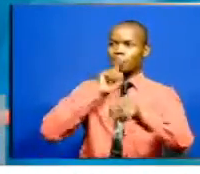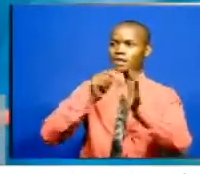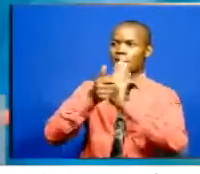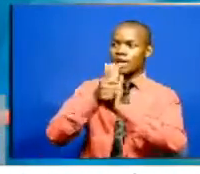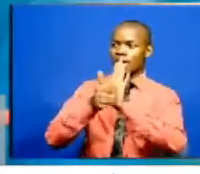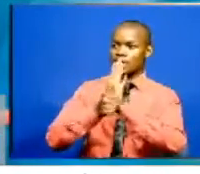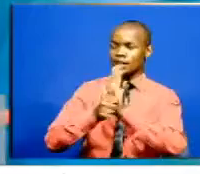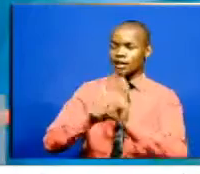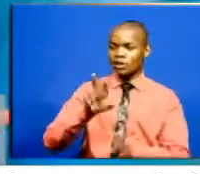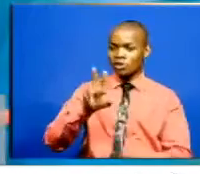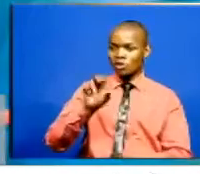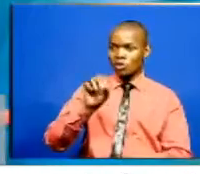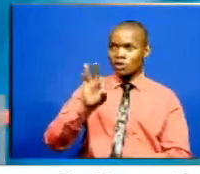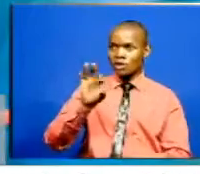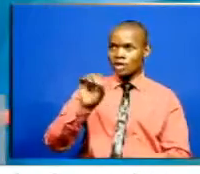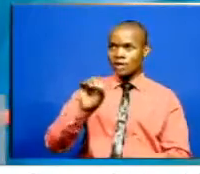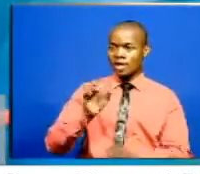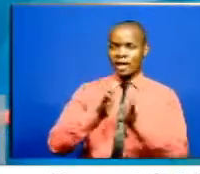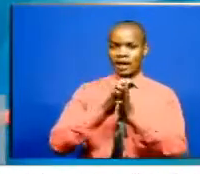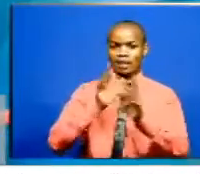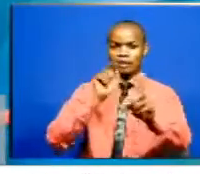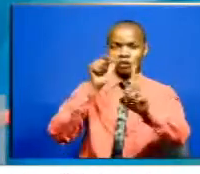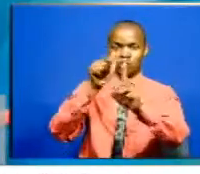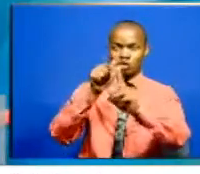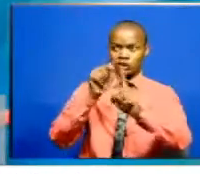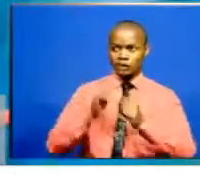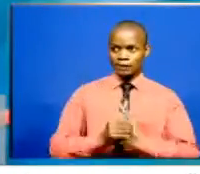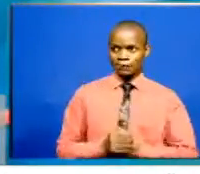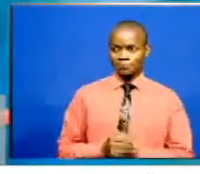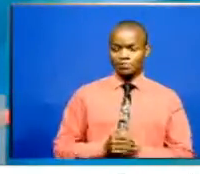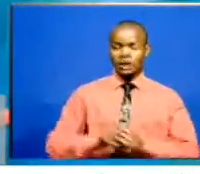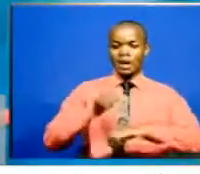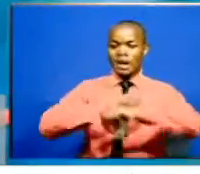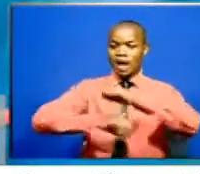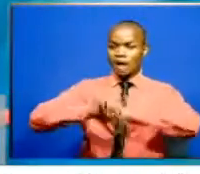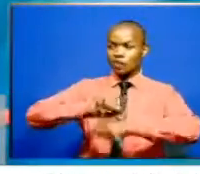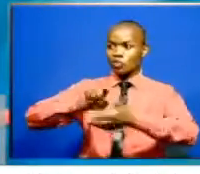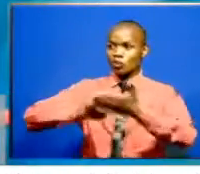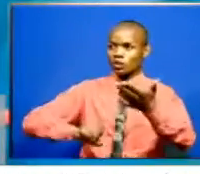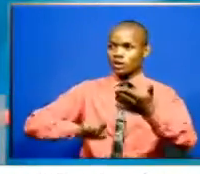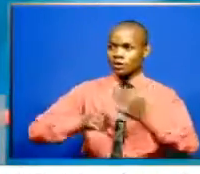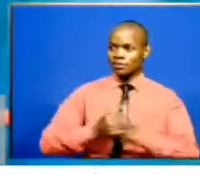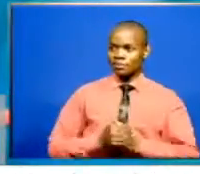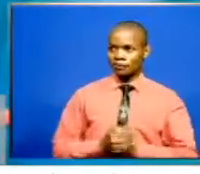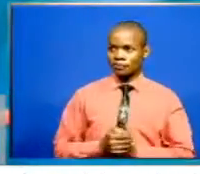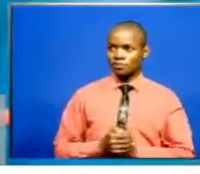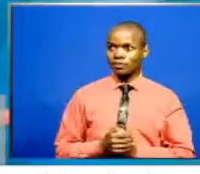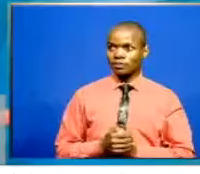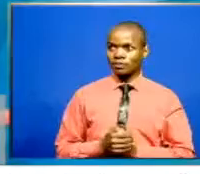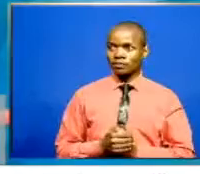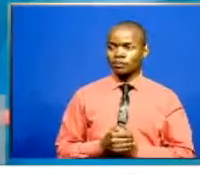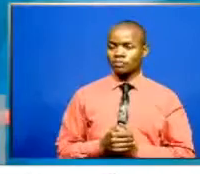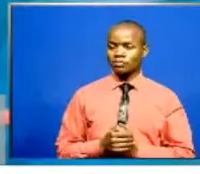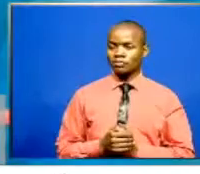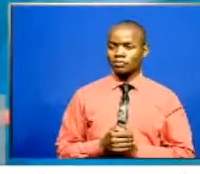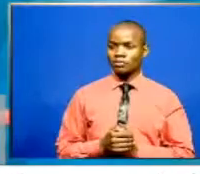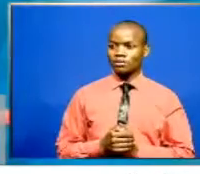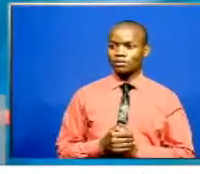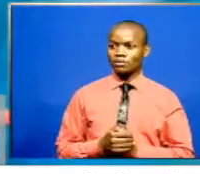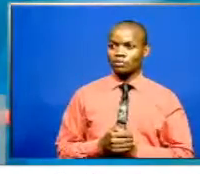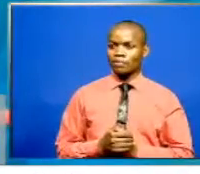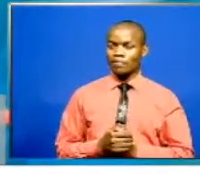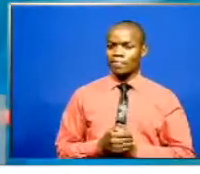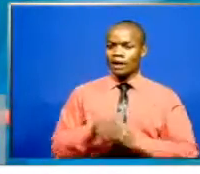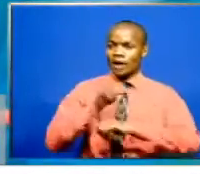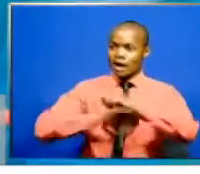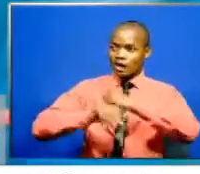and Sustainable Development Goals, what was done is immediately really to cost, what need to